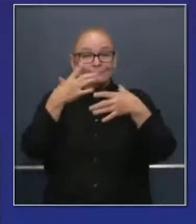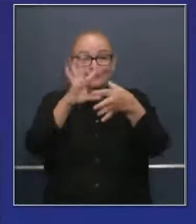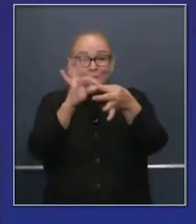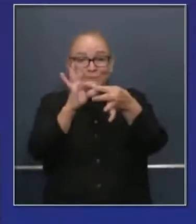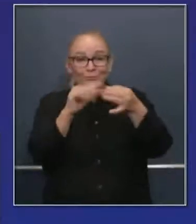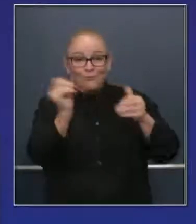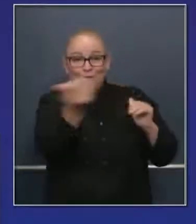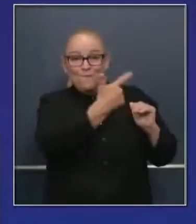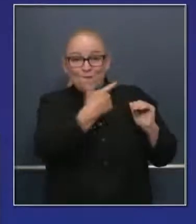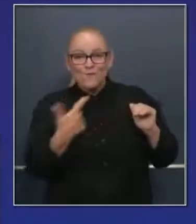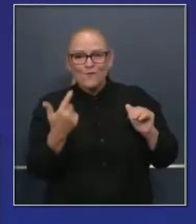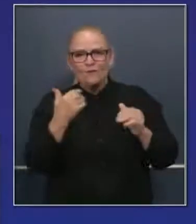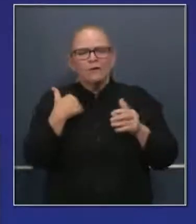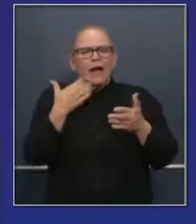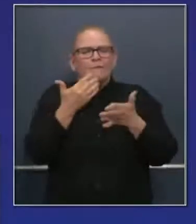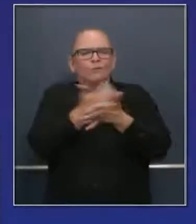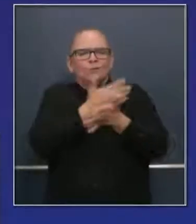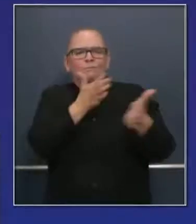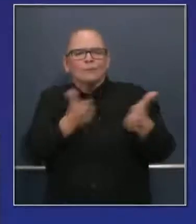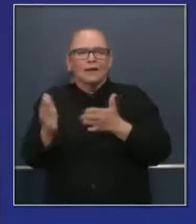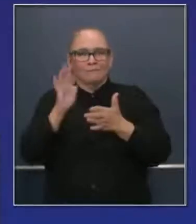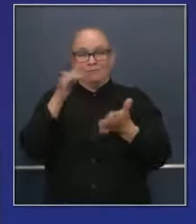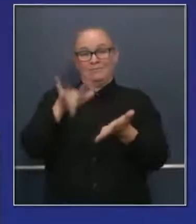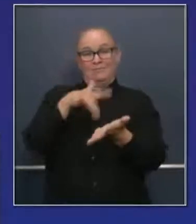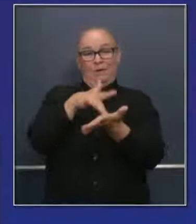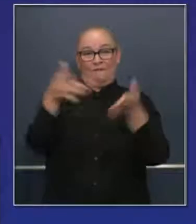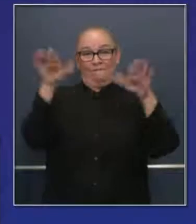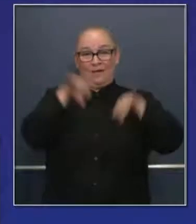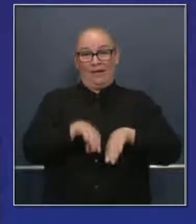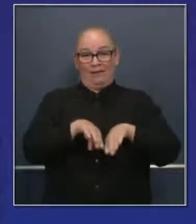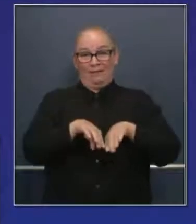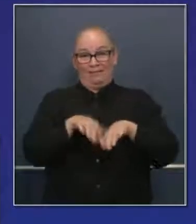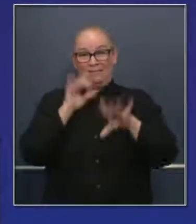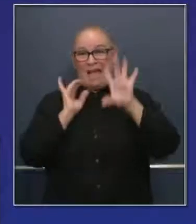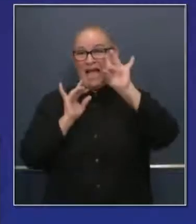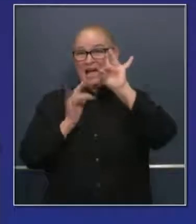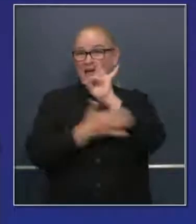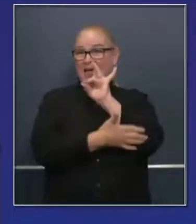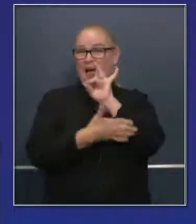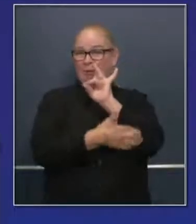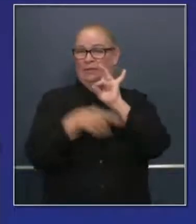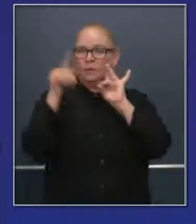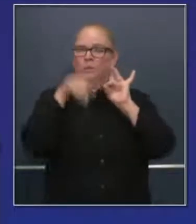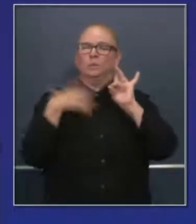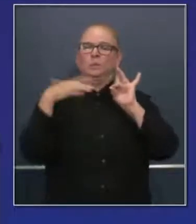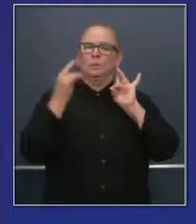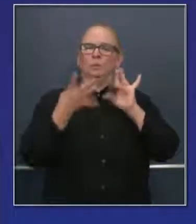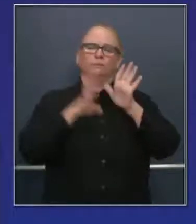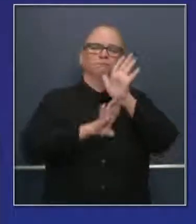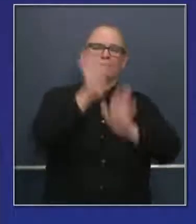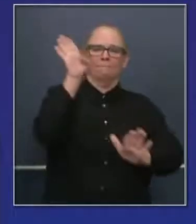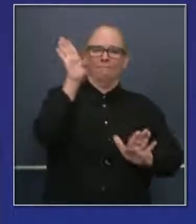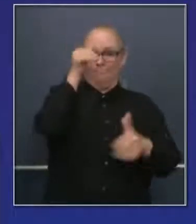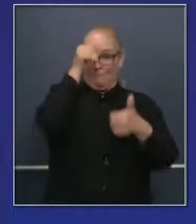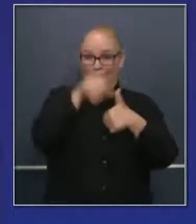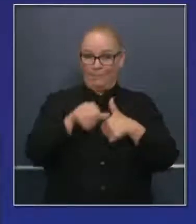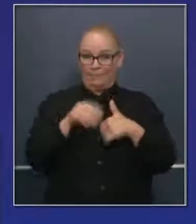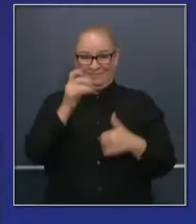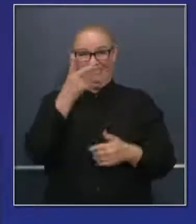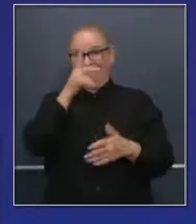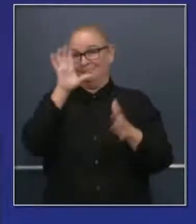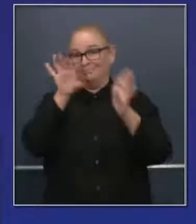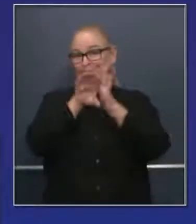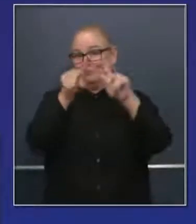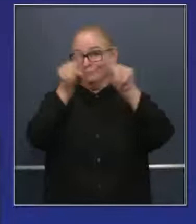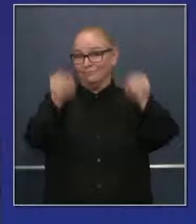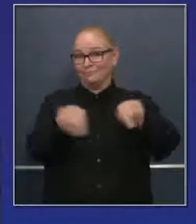strategies in the Central Valley, in 8 counties in the Central Valley, for the obvious reason you can see exampled here on this chart. We're